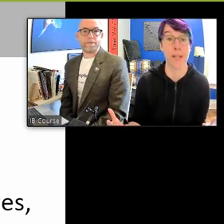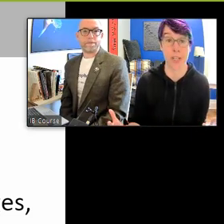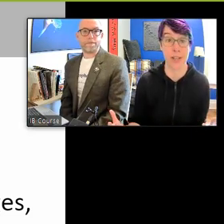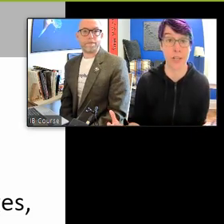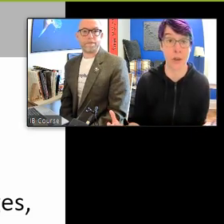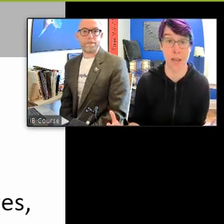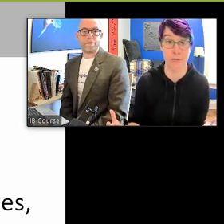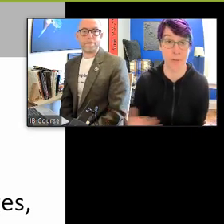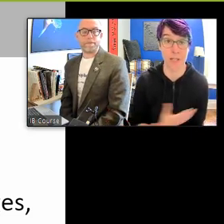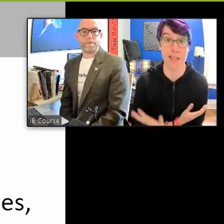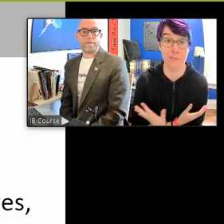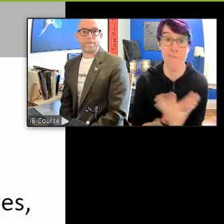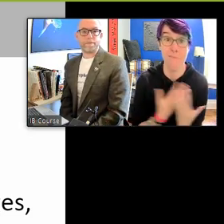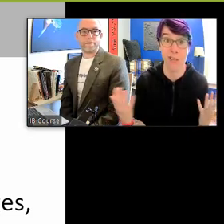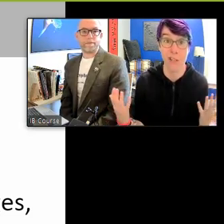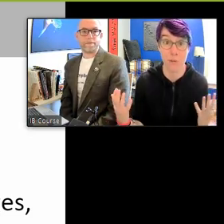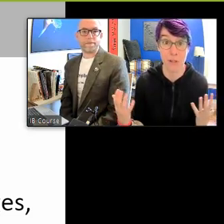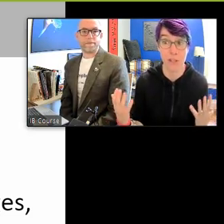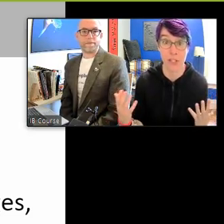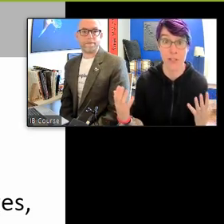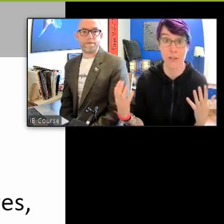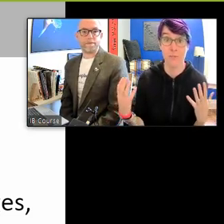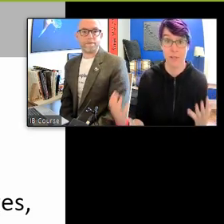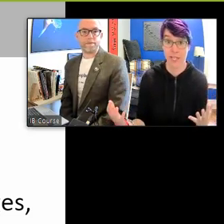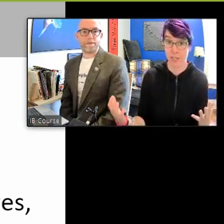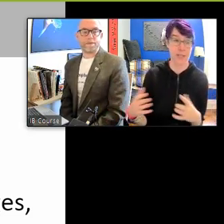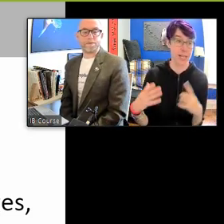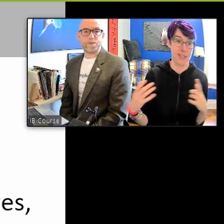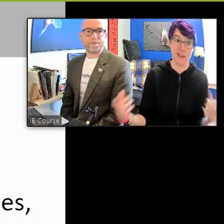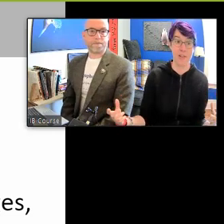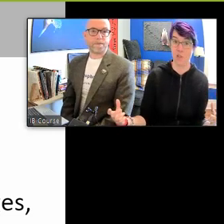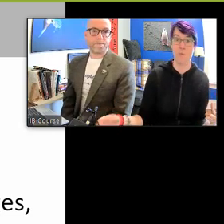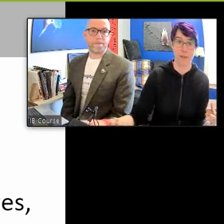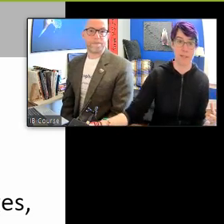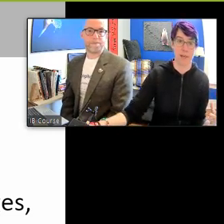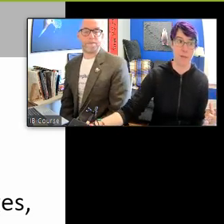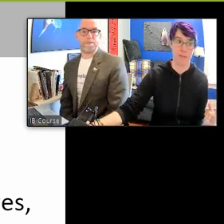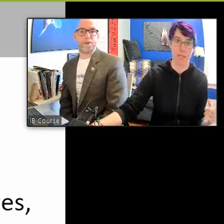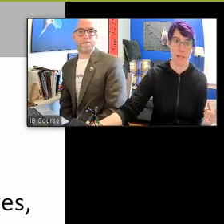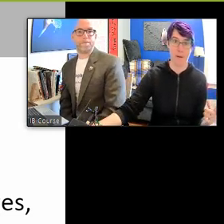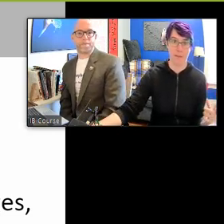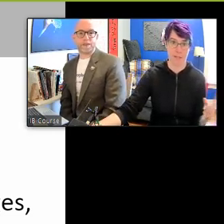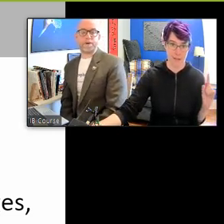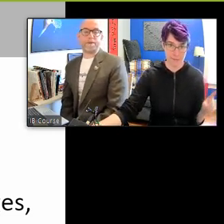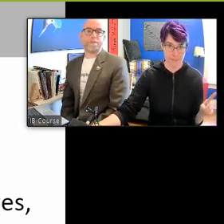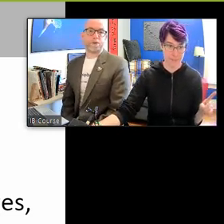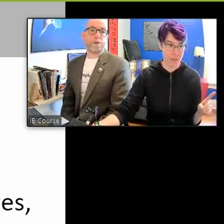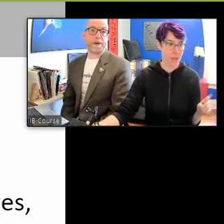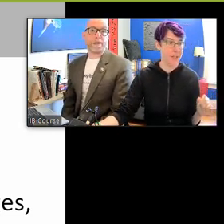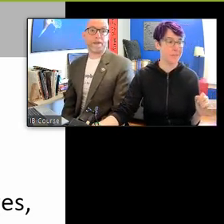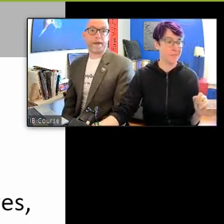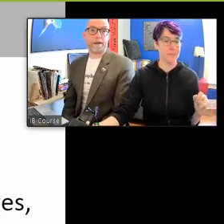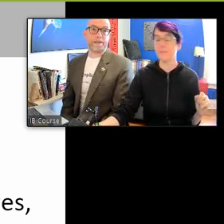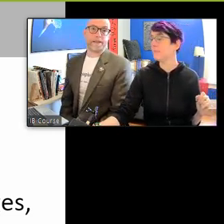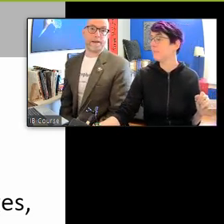another prediction that you can make from this. Multiple good predictions. It's not just one that's going to come from this hypothesis. That's great. So we